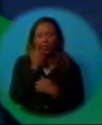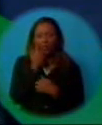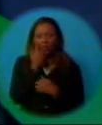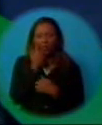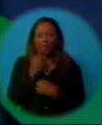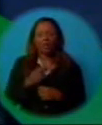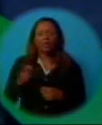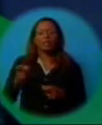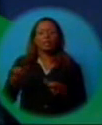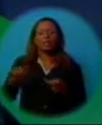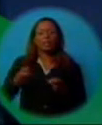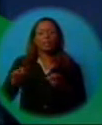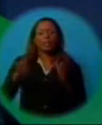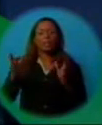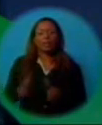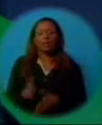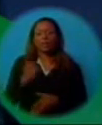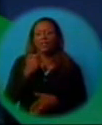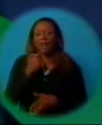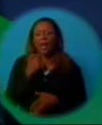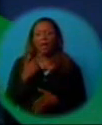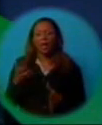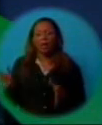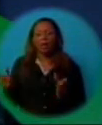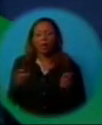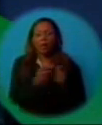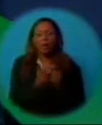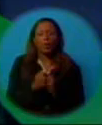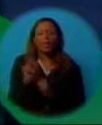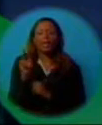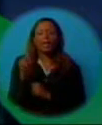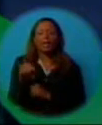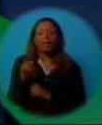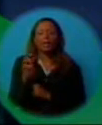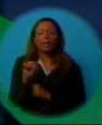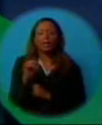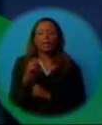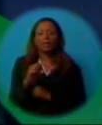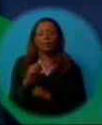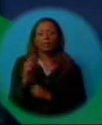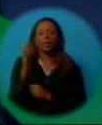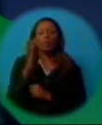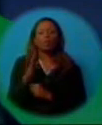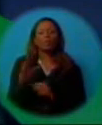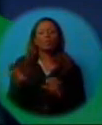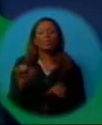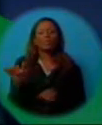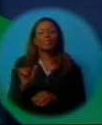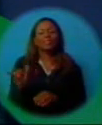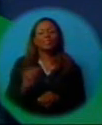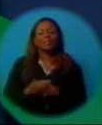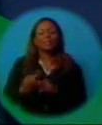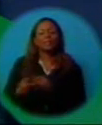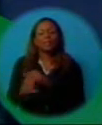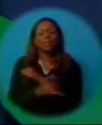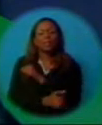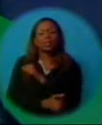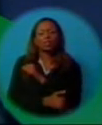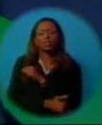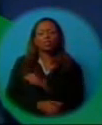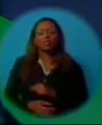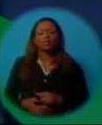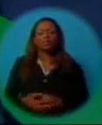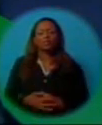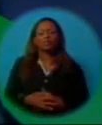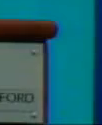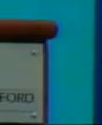Executive Officer, Derwin Howell, says this collaboration with KPMG on succession planning will be duplicated in other